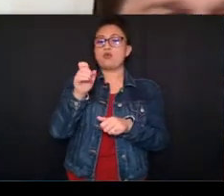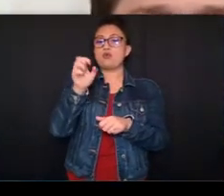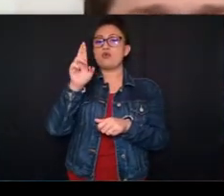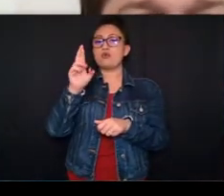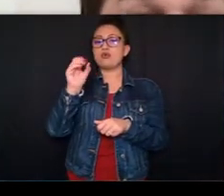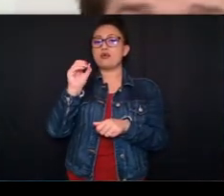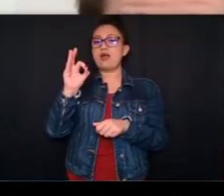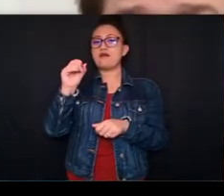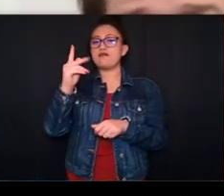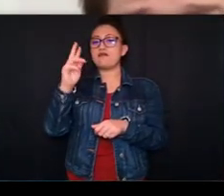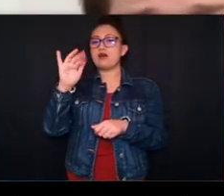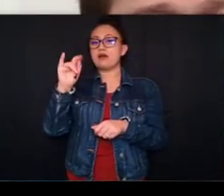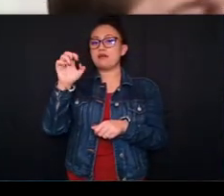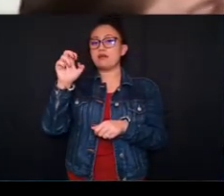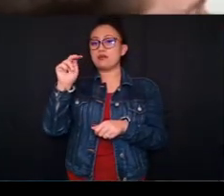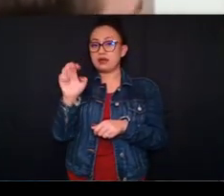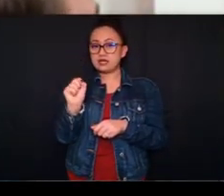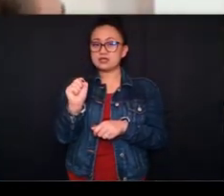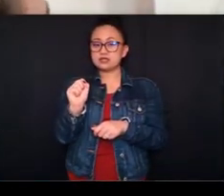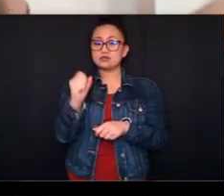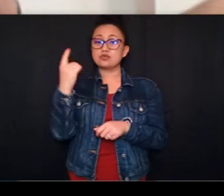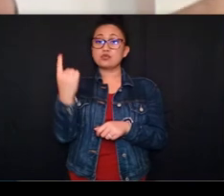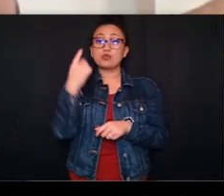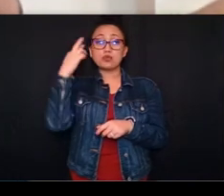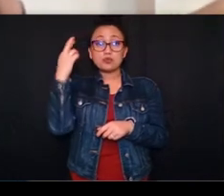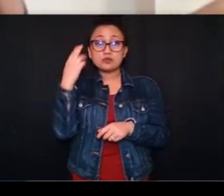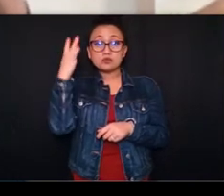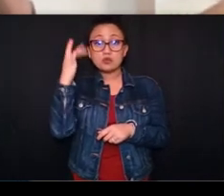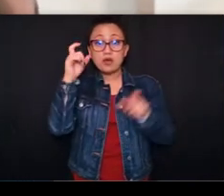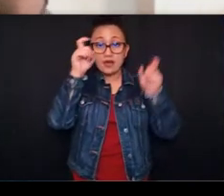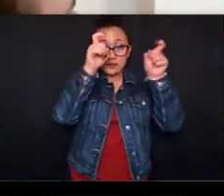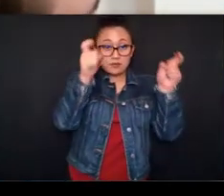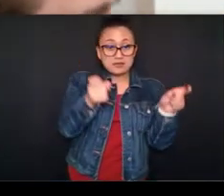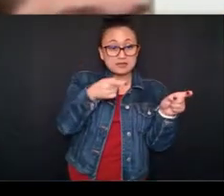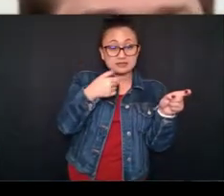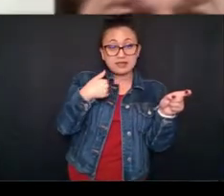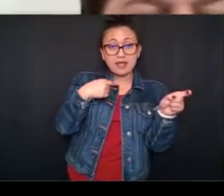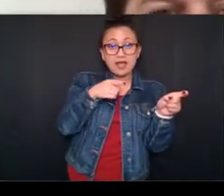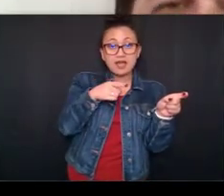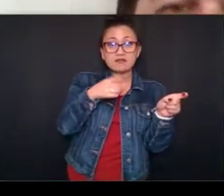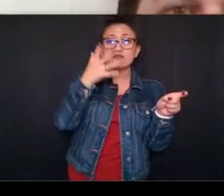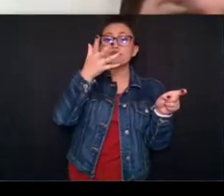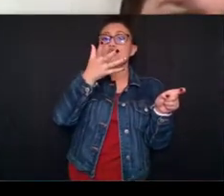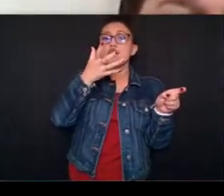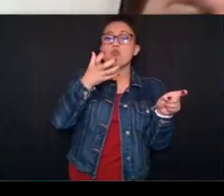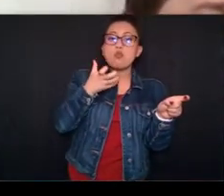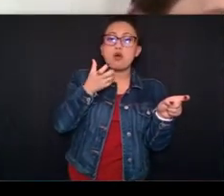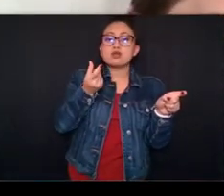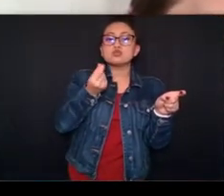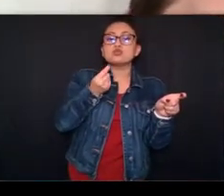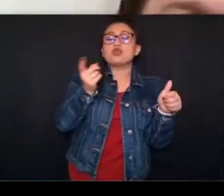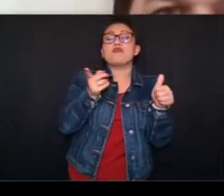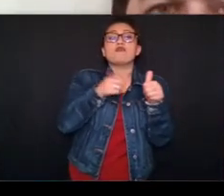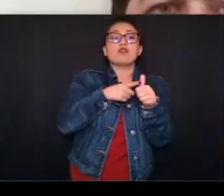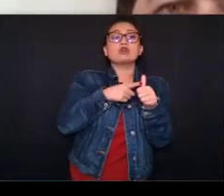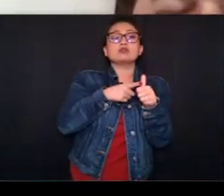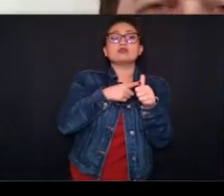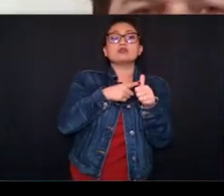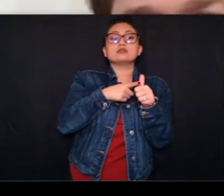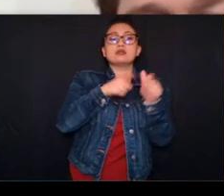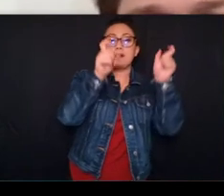only reason we have parentheses is because we want to force what's inside of the parentheses to happen first. Because parentheses